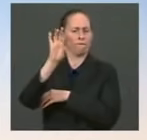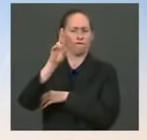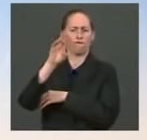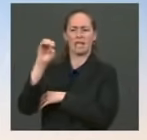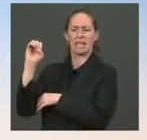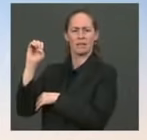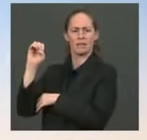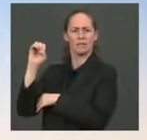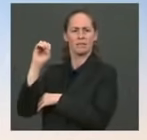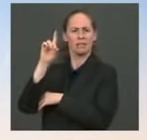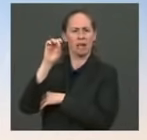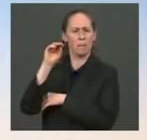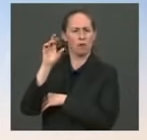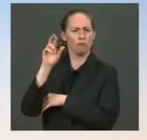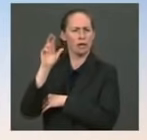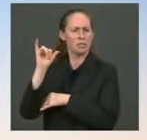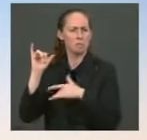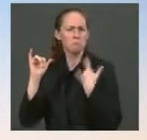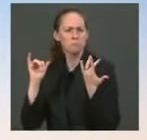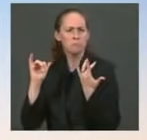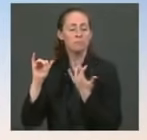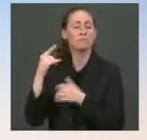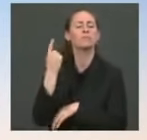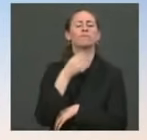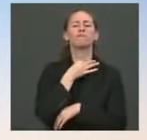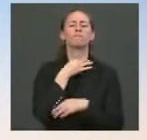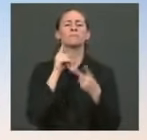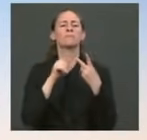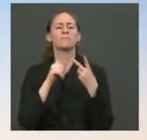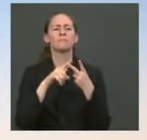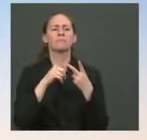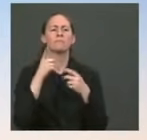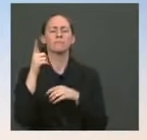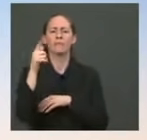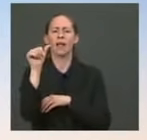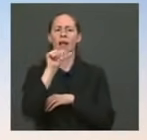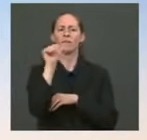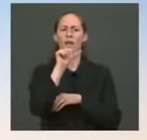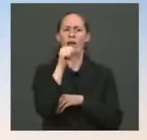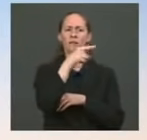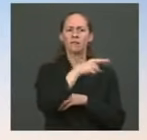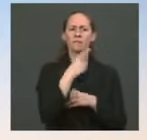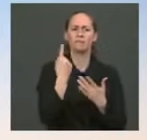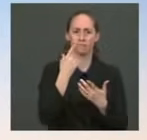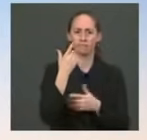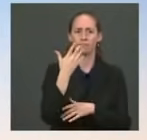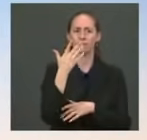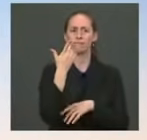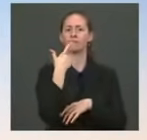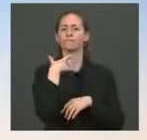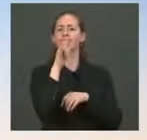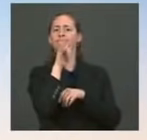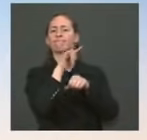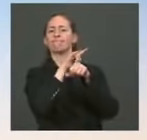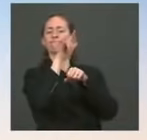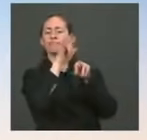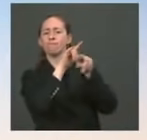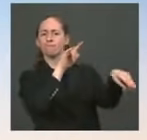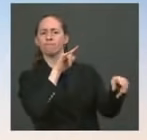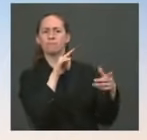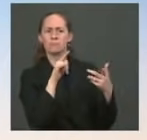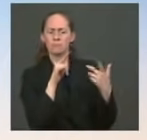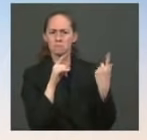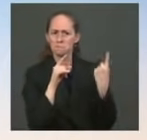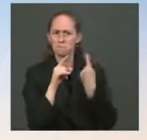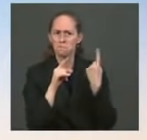second area is Afghanistan, where we had this drone strike, and we now know that this was an aid worker.